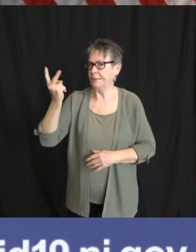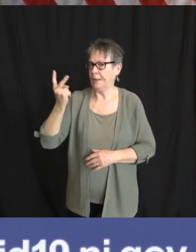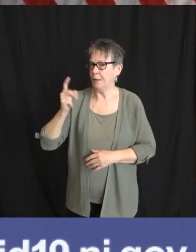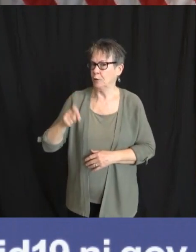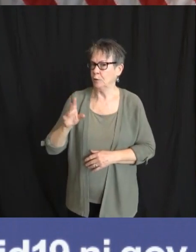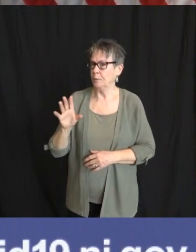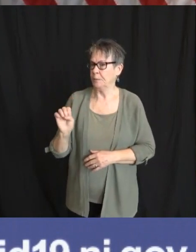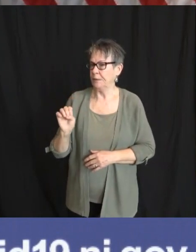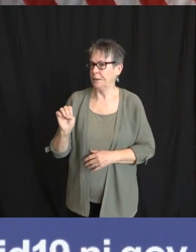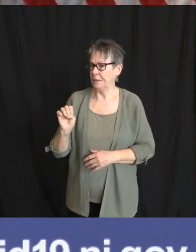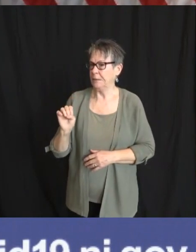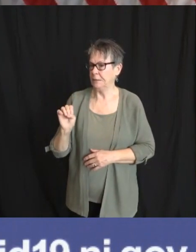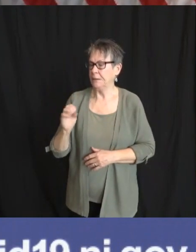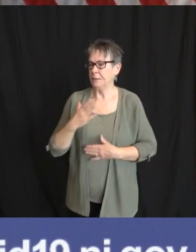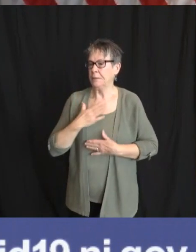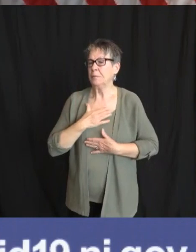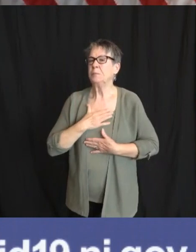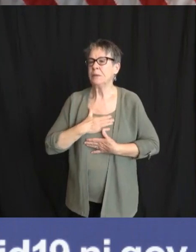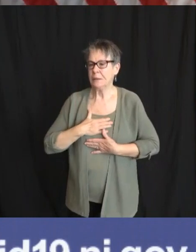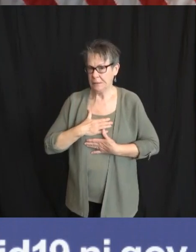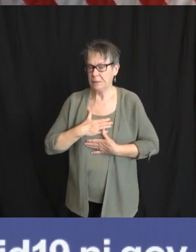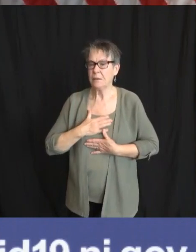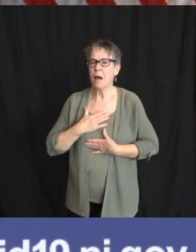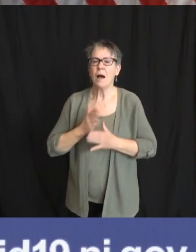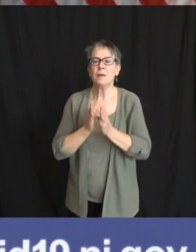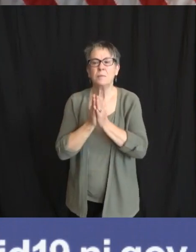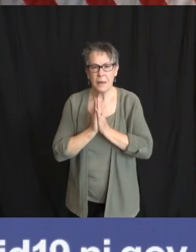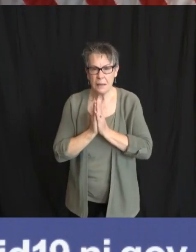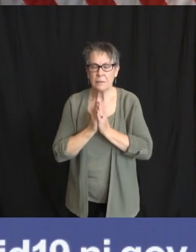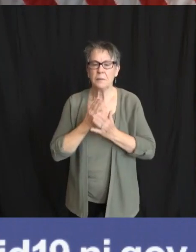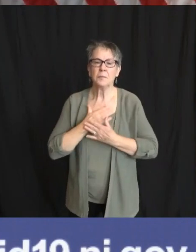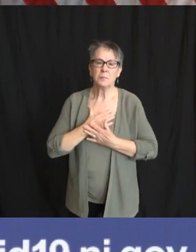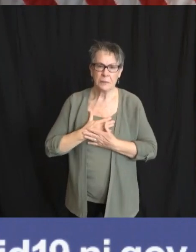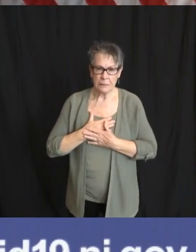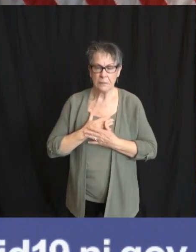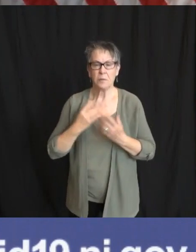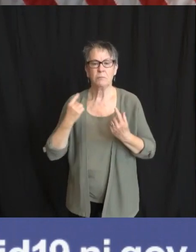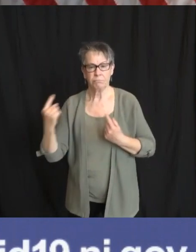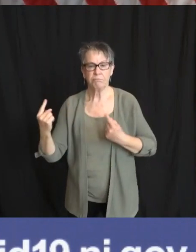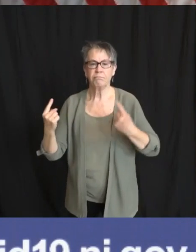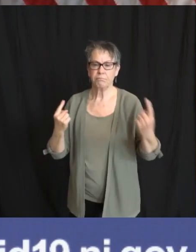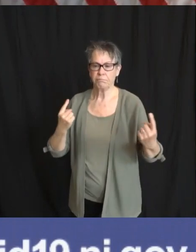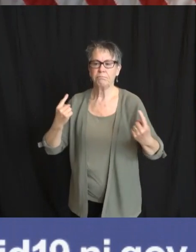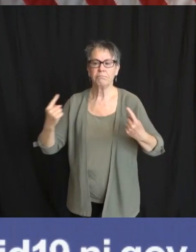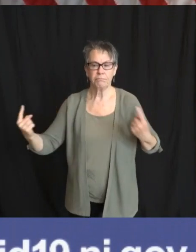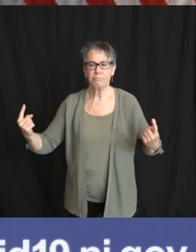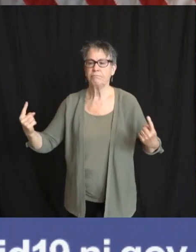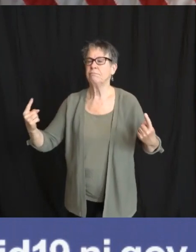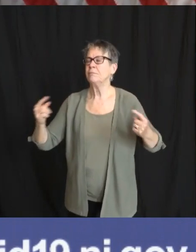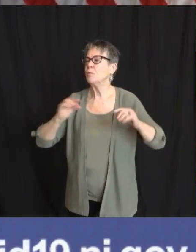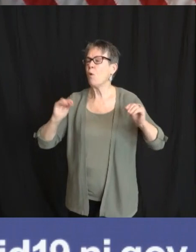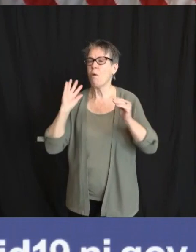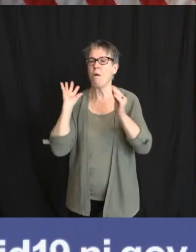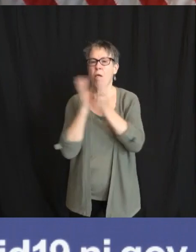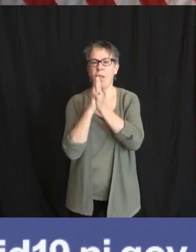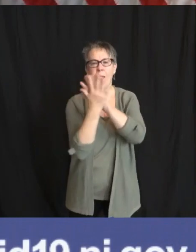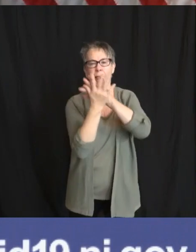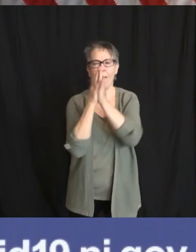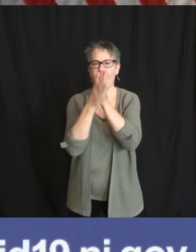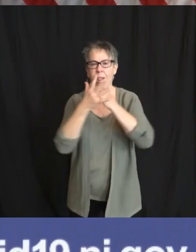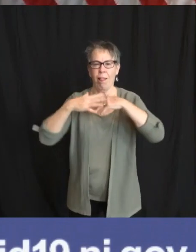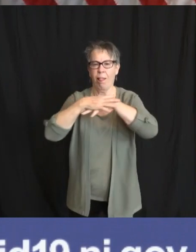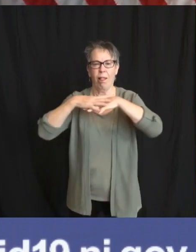please, please stay away from each other. Please don't congregate. Please, you don't have to, but I'm asking you to